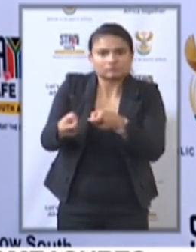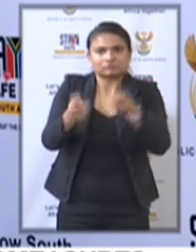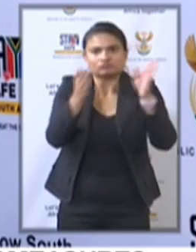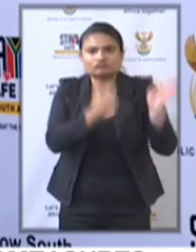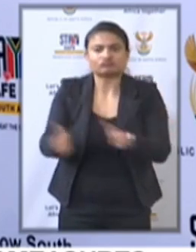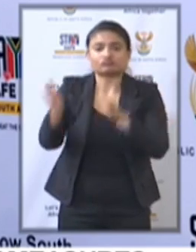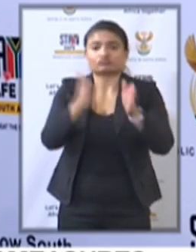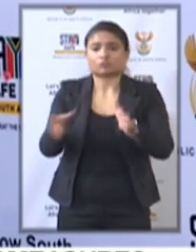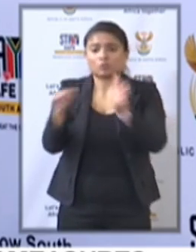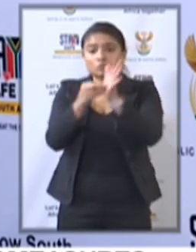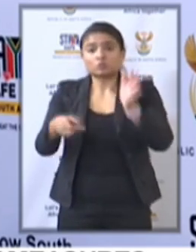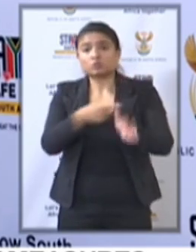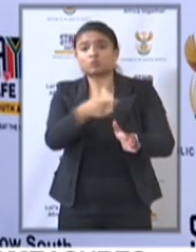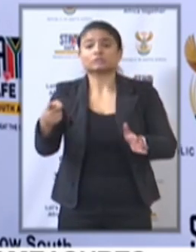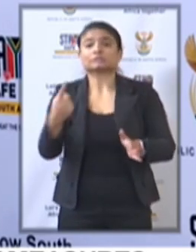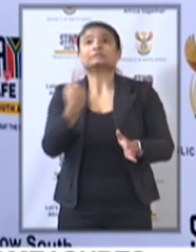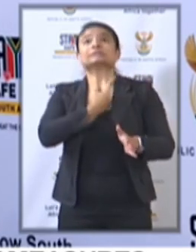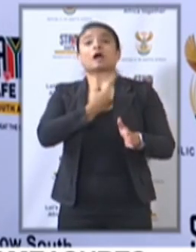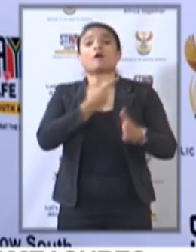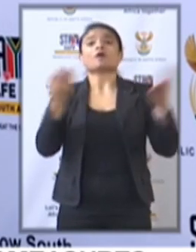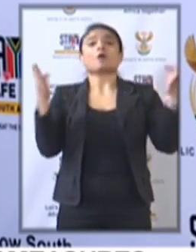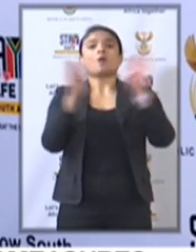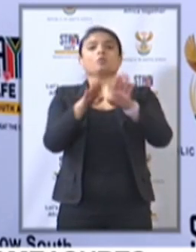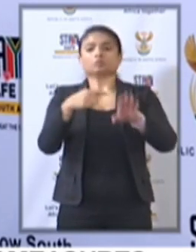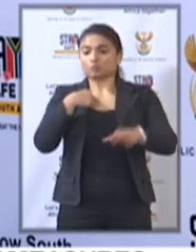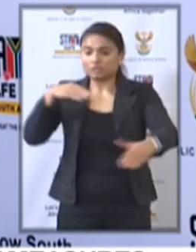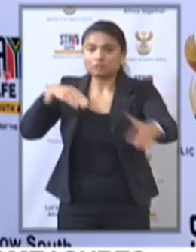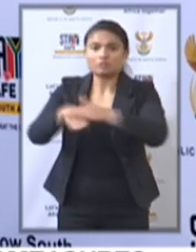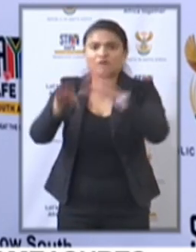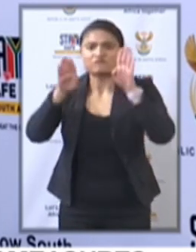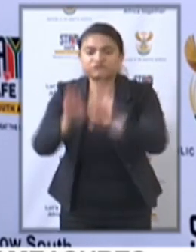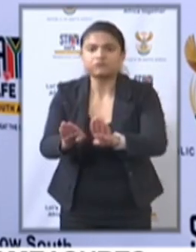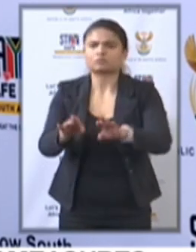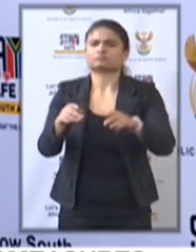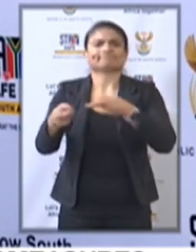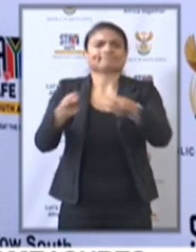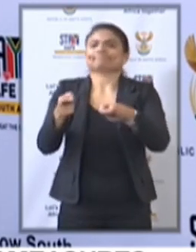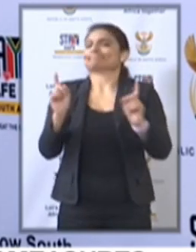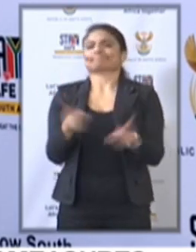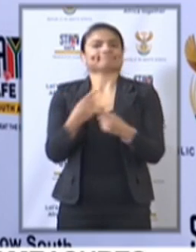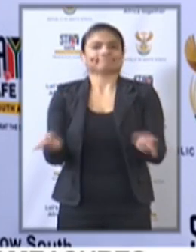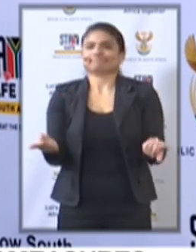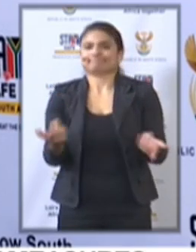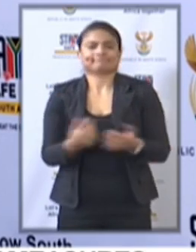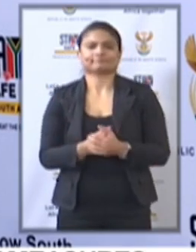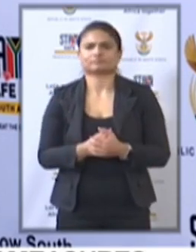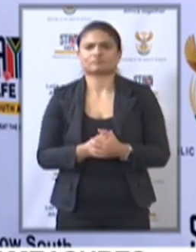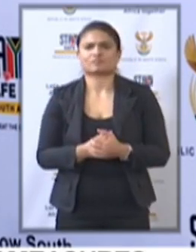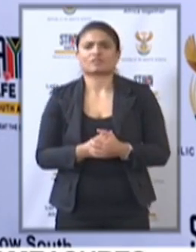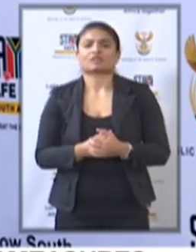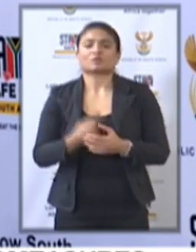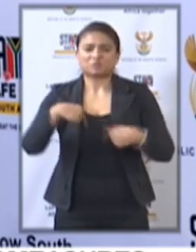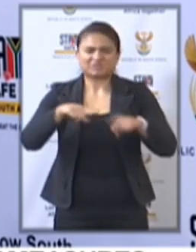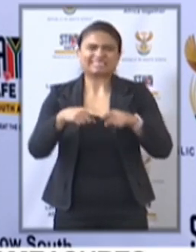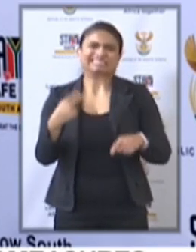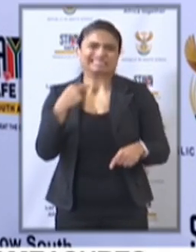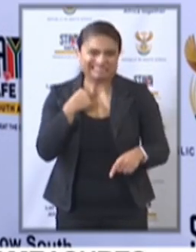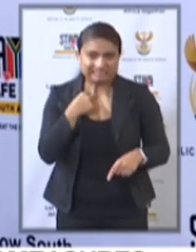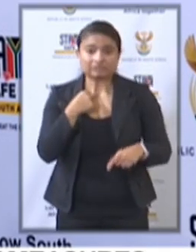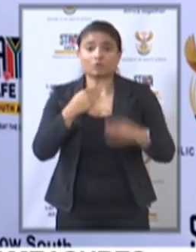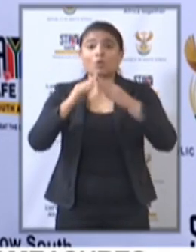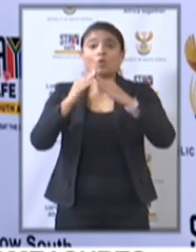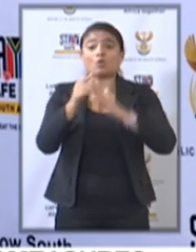the declaration of lockdown. Unfortunately, our community colleges are in a far riskier